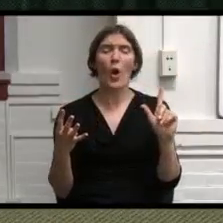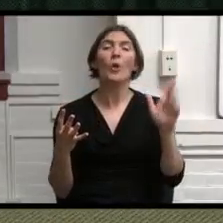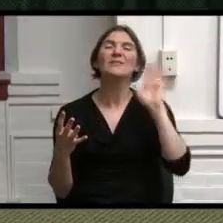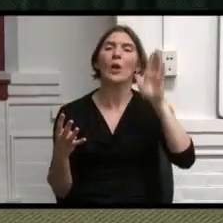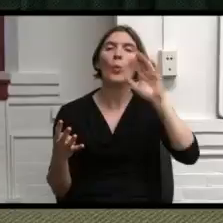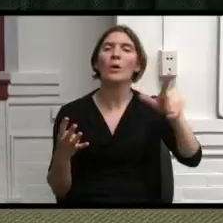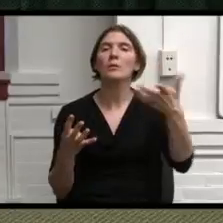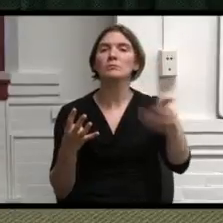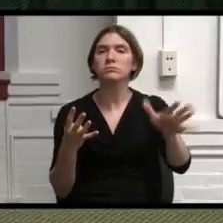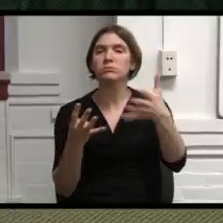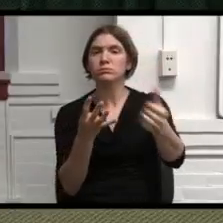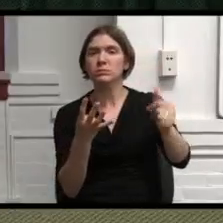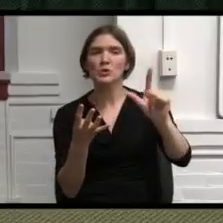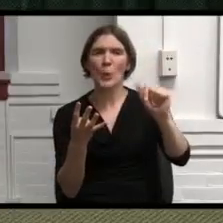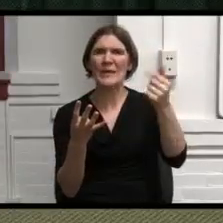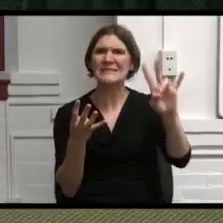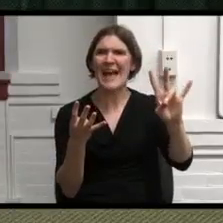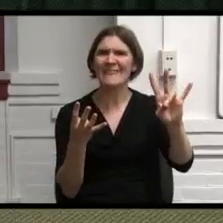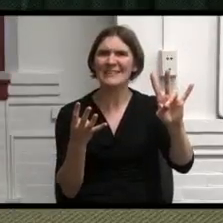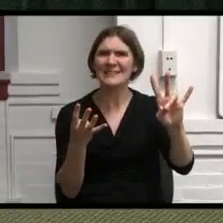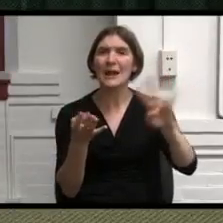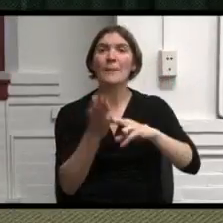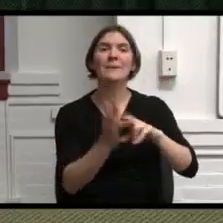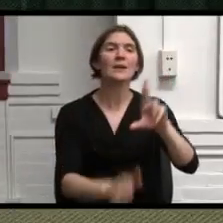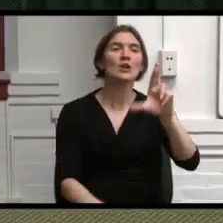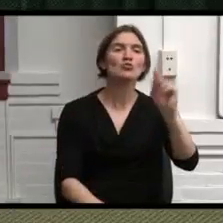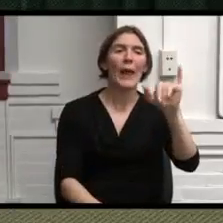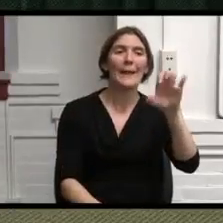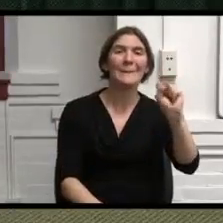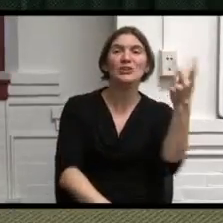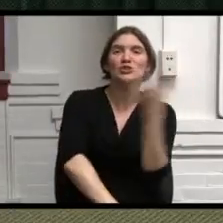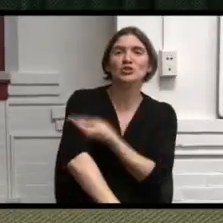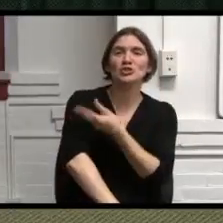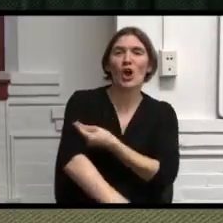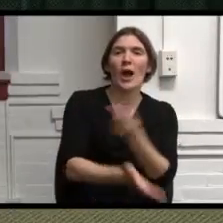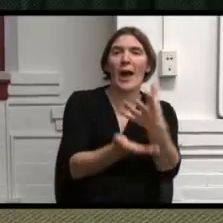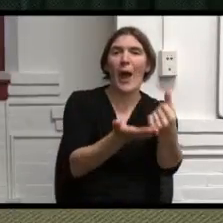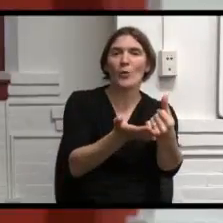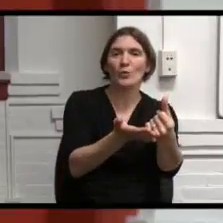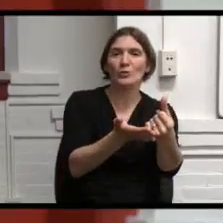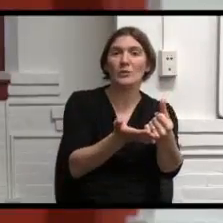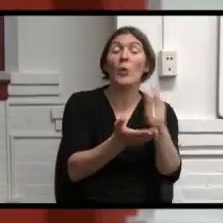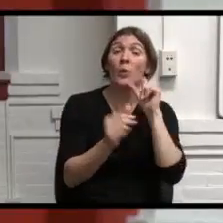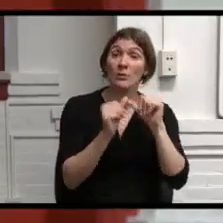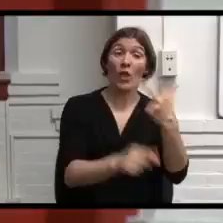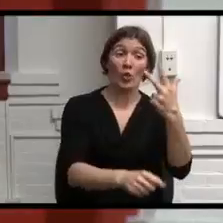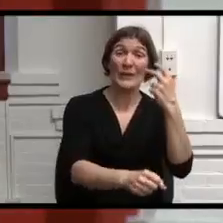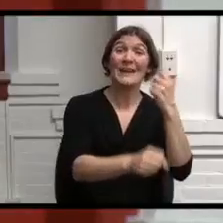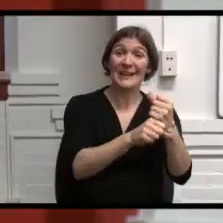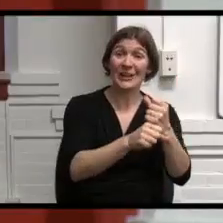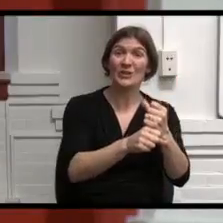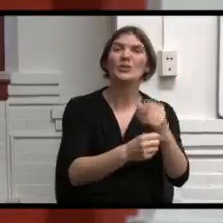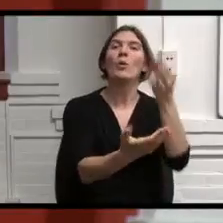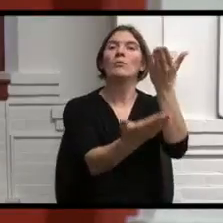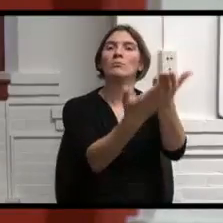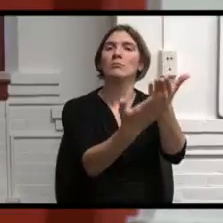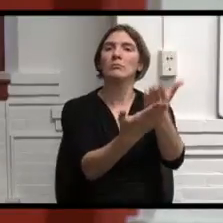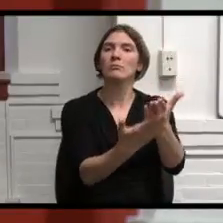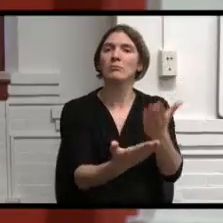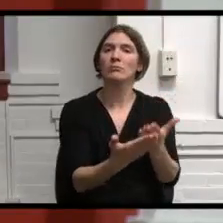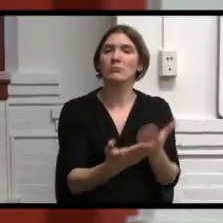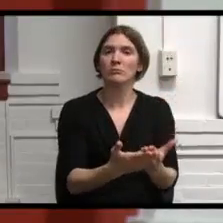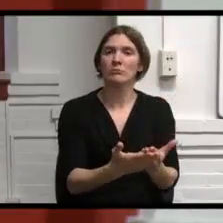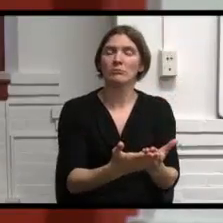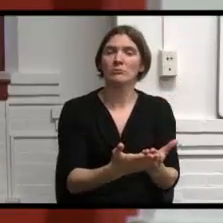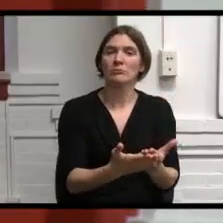and 2019. Do you know what that? Yes, it's when the rabies certificates expire. Okay. A rabies shot is good for 3 years, and this is when the shot will expire.